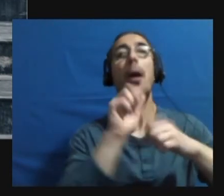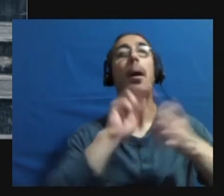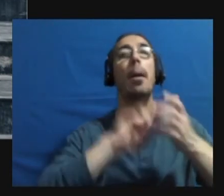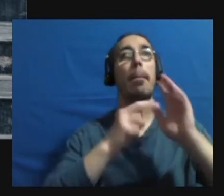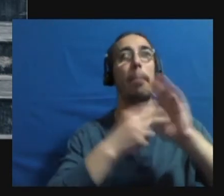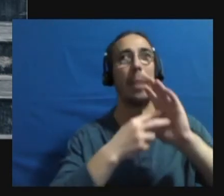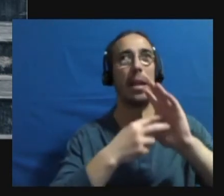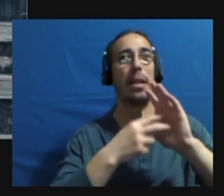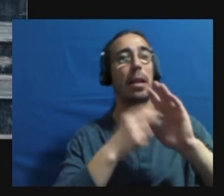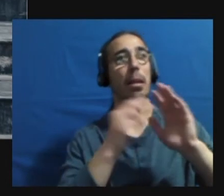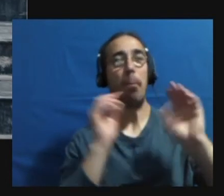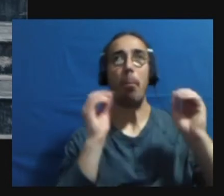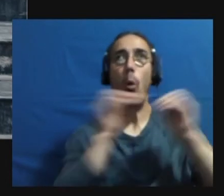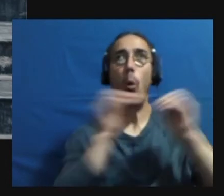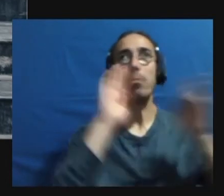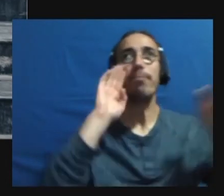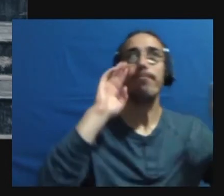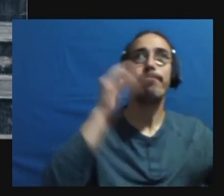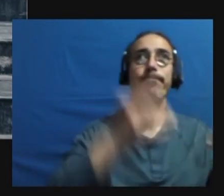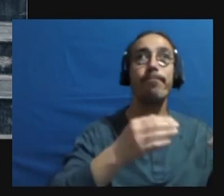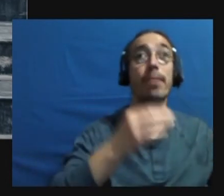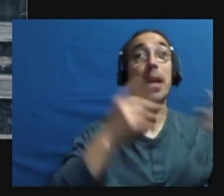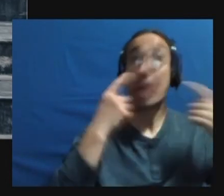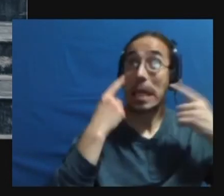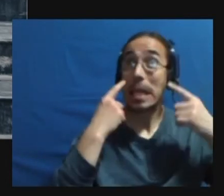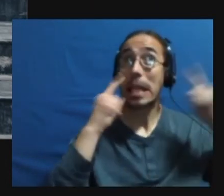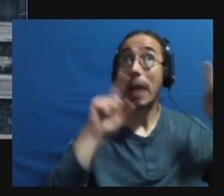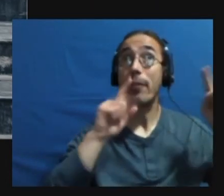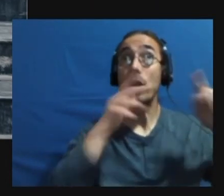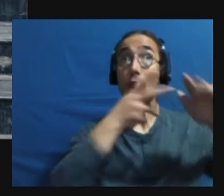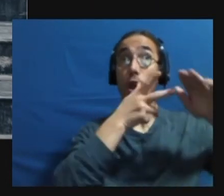intuitive. Mark flourished in the garage